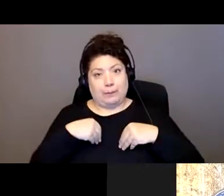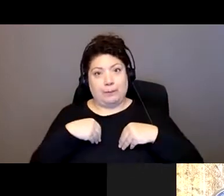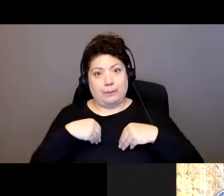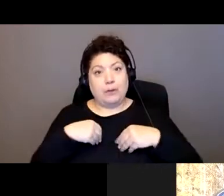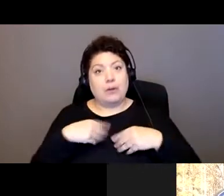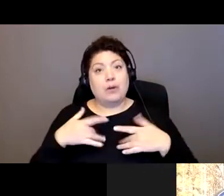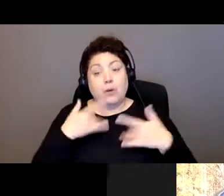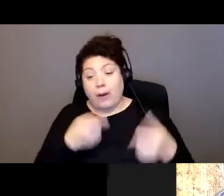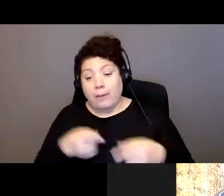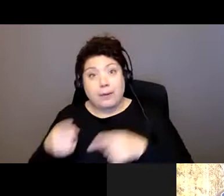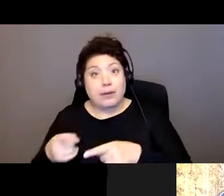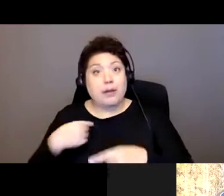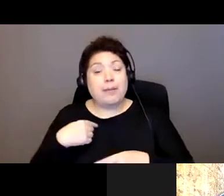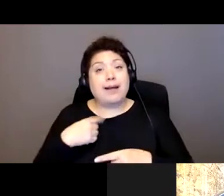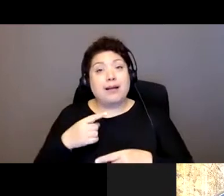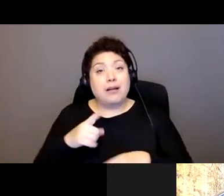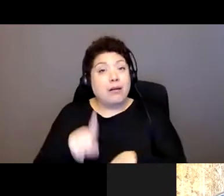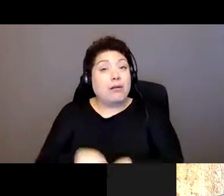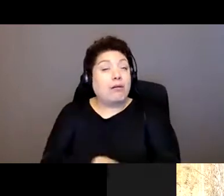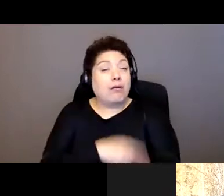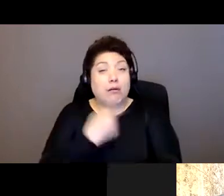I just didn't know how to be for a long time.